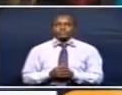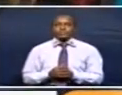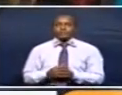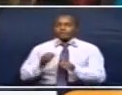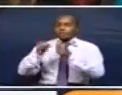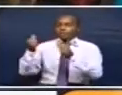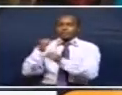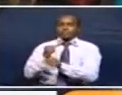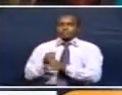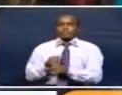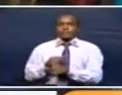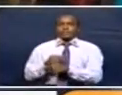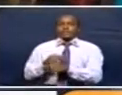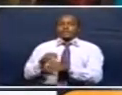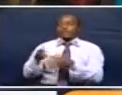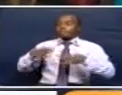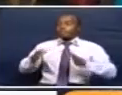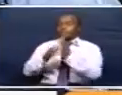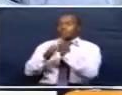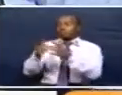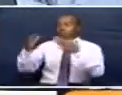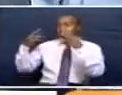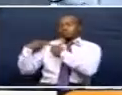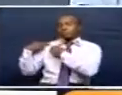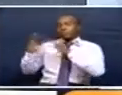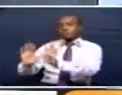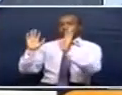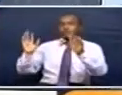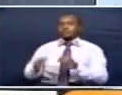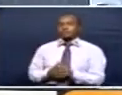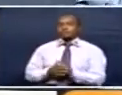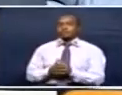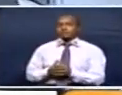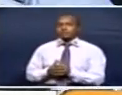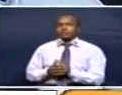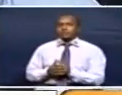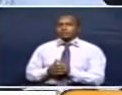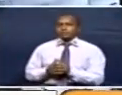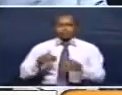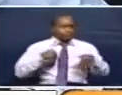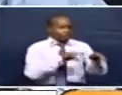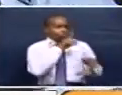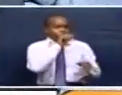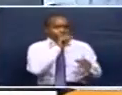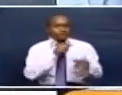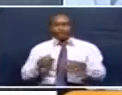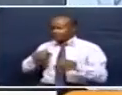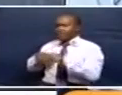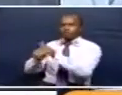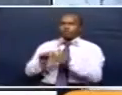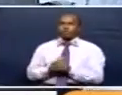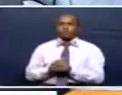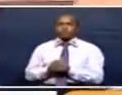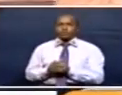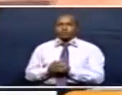Keep up the work. At the end of the day, it's up to you, people of Machakos. Thank you. That's what it is. Do you follow me? On Twitter? Yes. On everything. I do follow you. Tell your